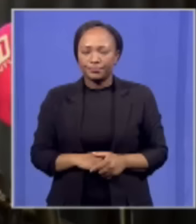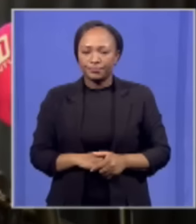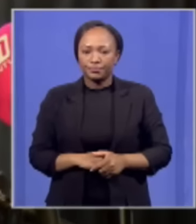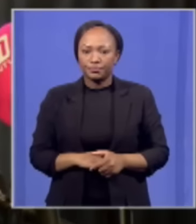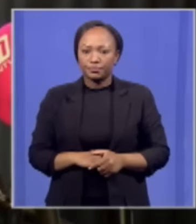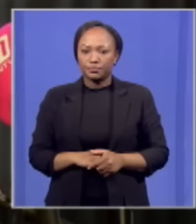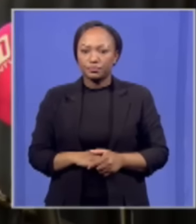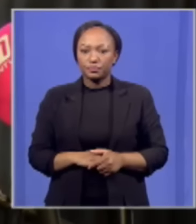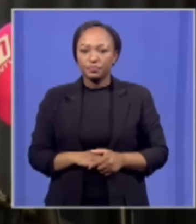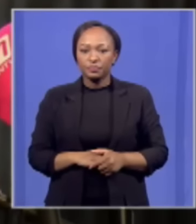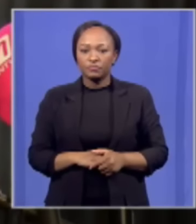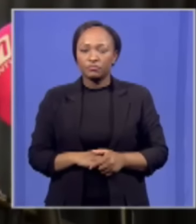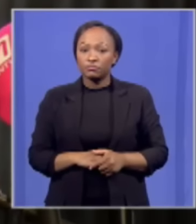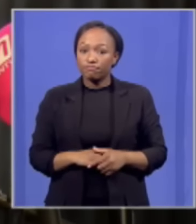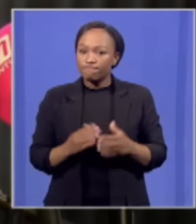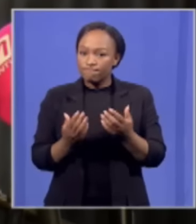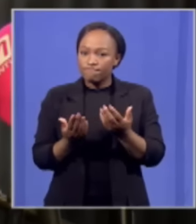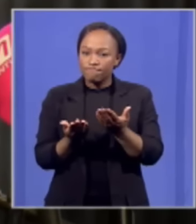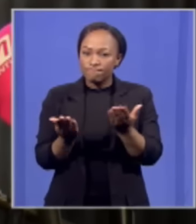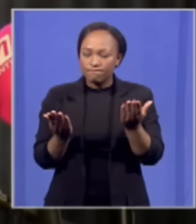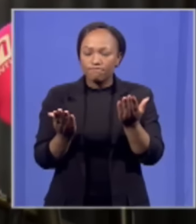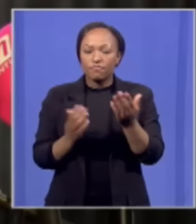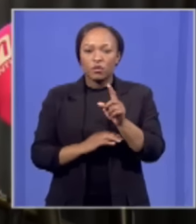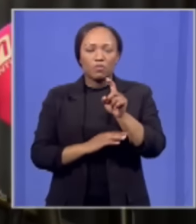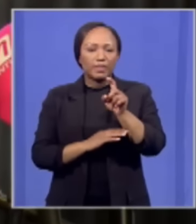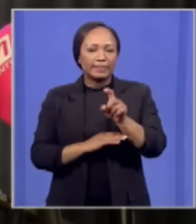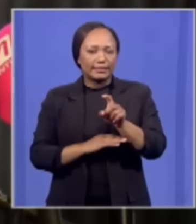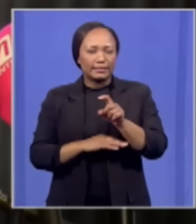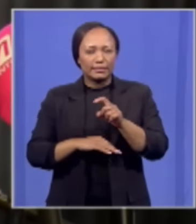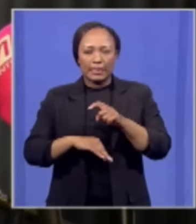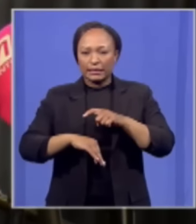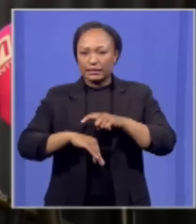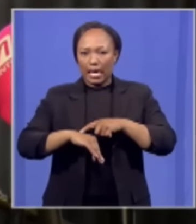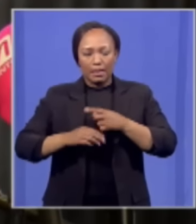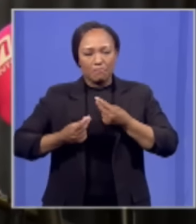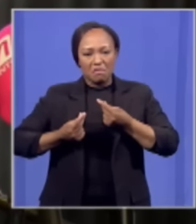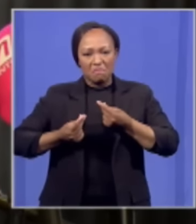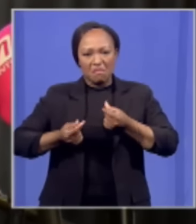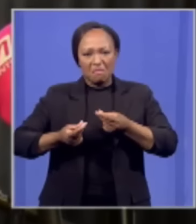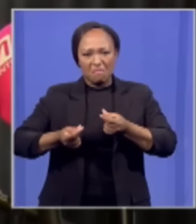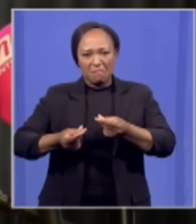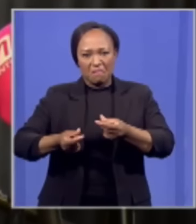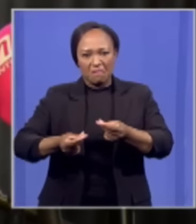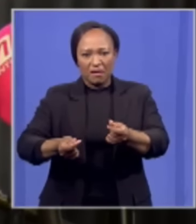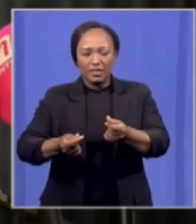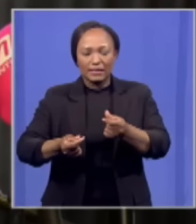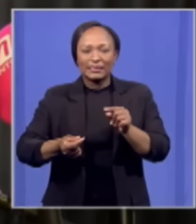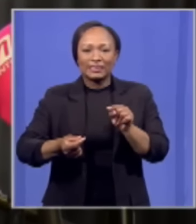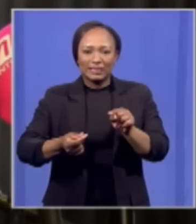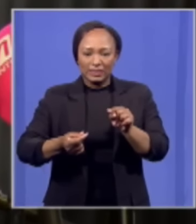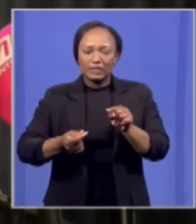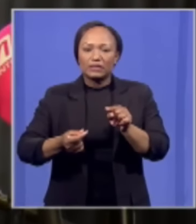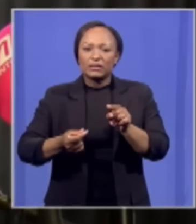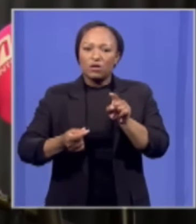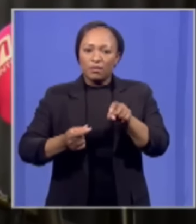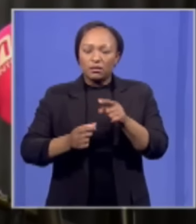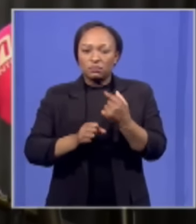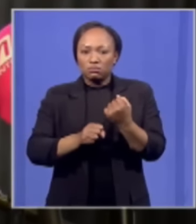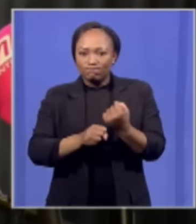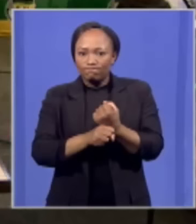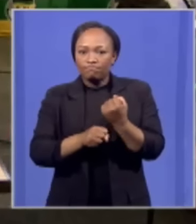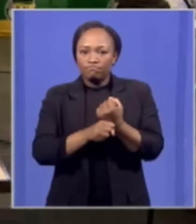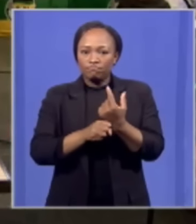We must therefore accelerate the pace and massively scale up the efforts that we need